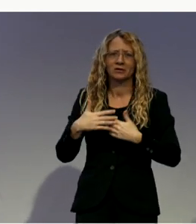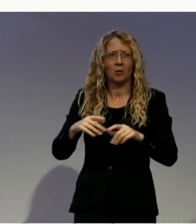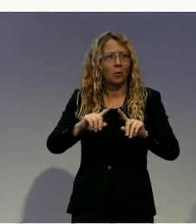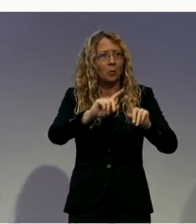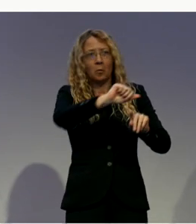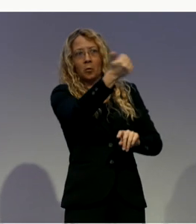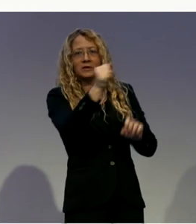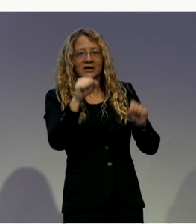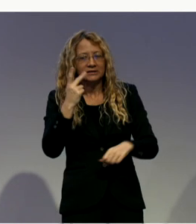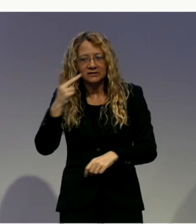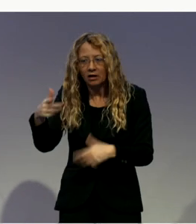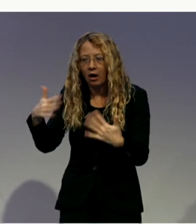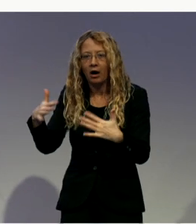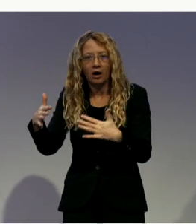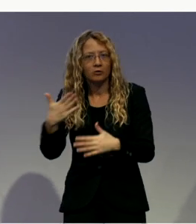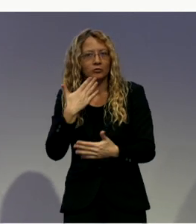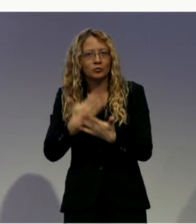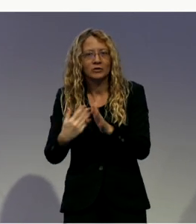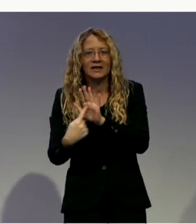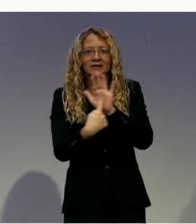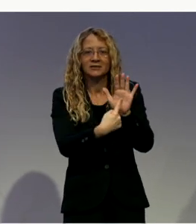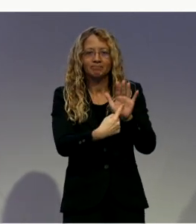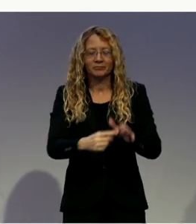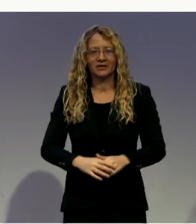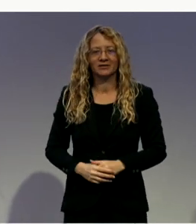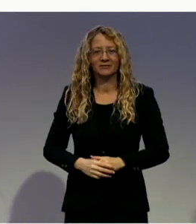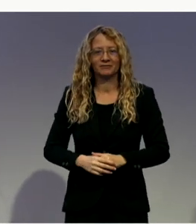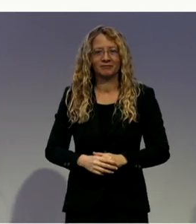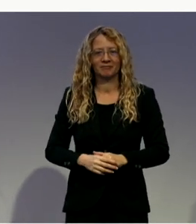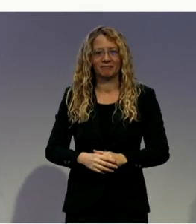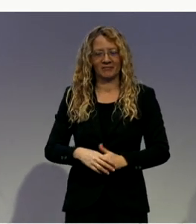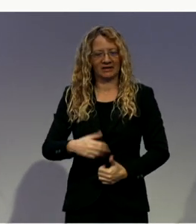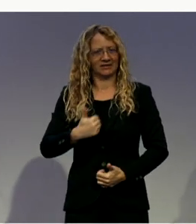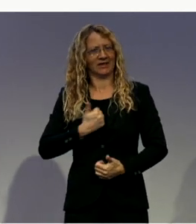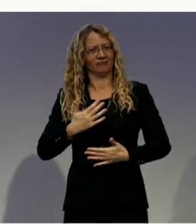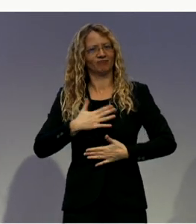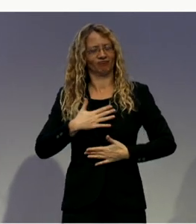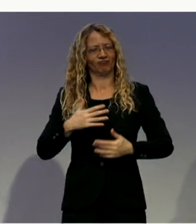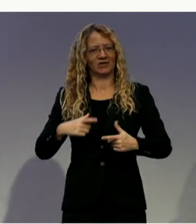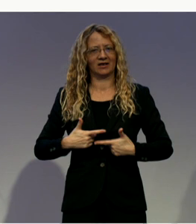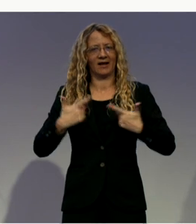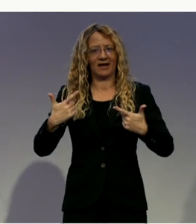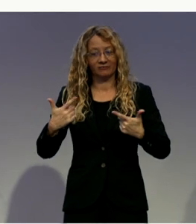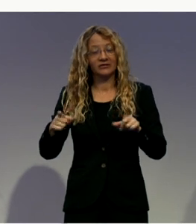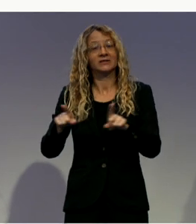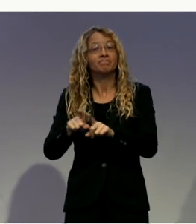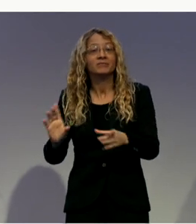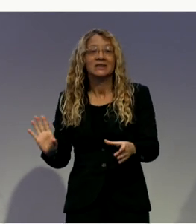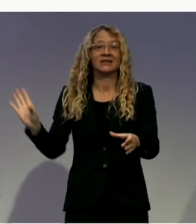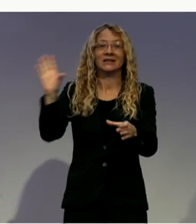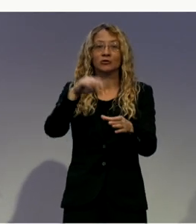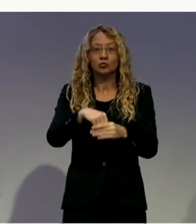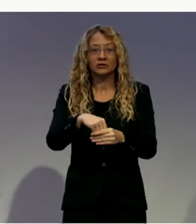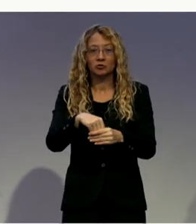to independent living and inclusion, I'm sure you will agree that technology is a great aspect and very,